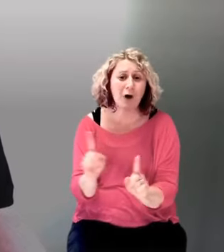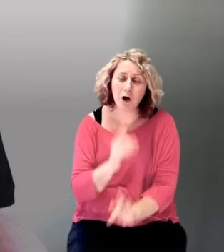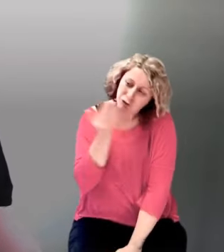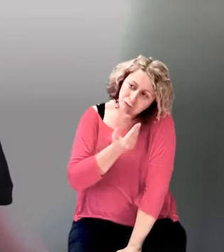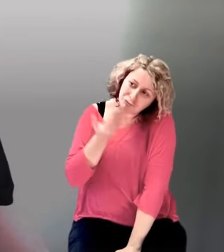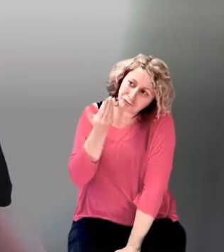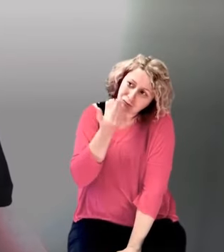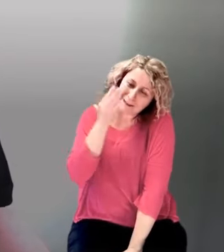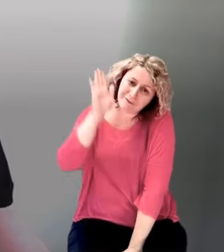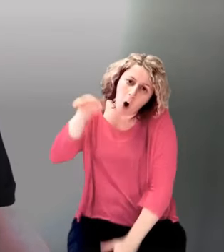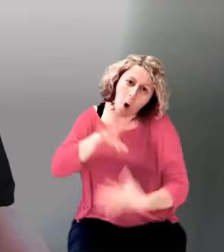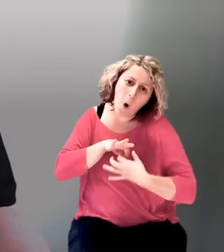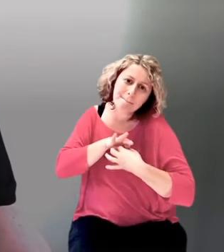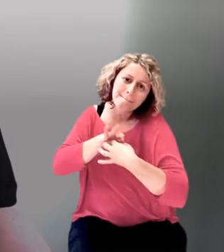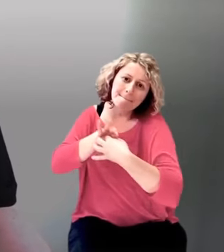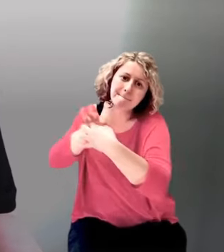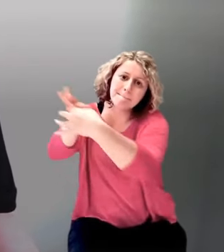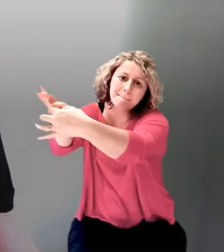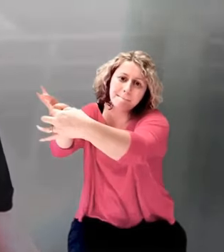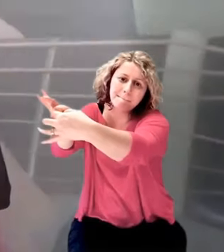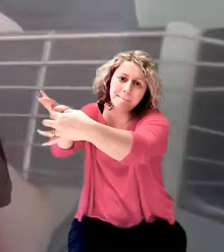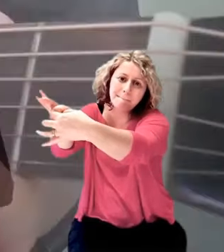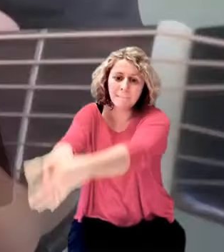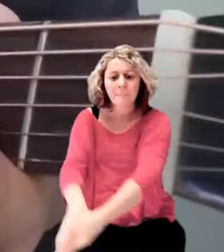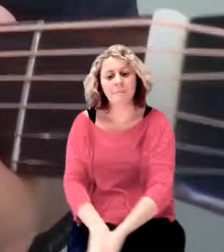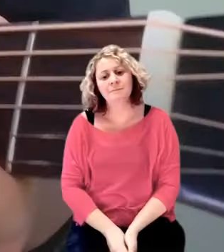born with dreams of home.